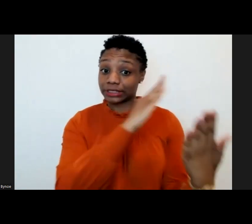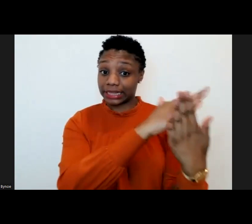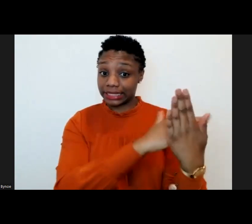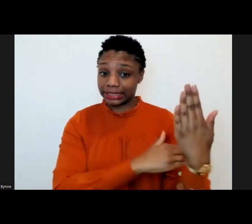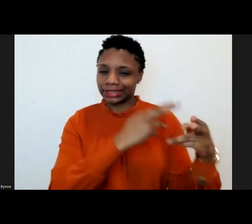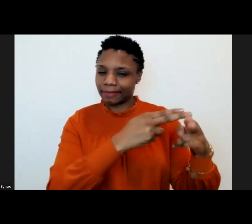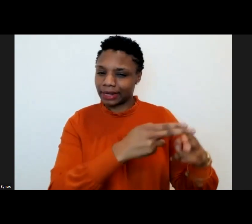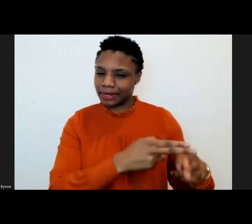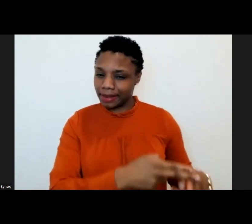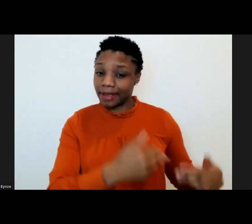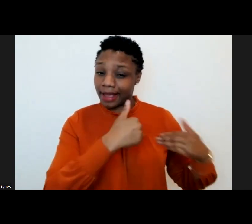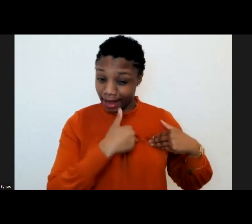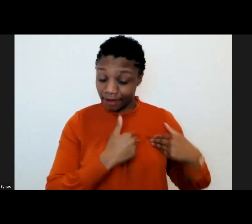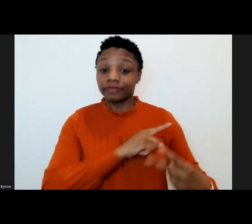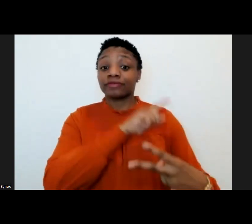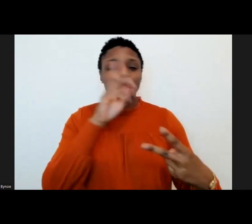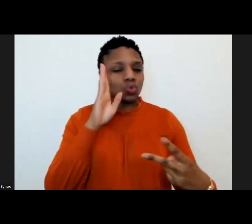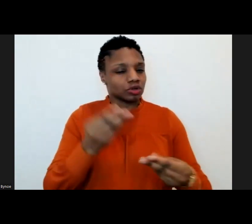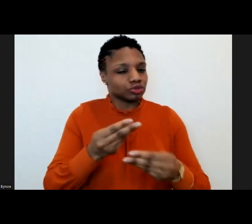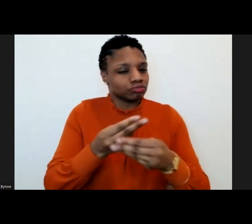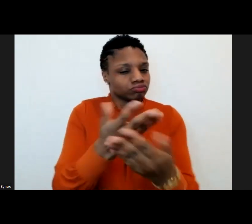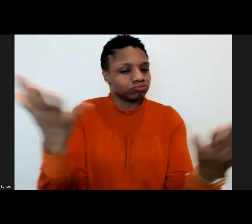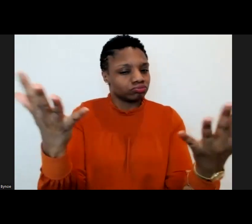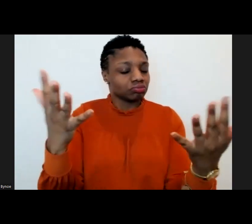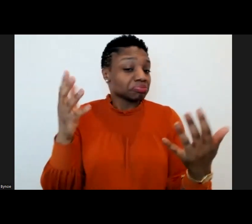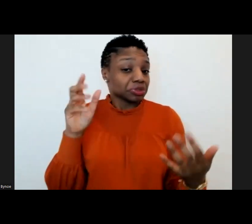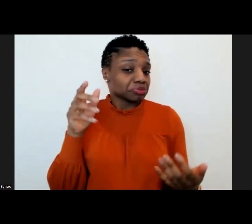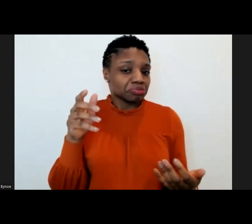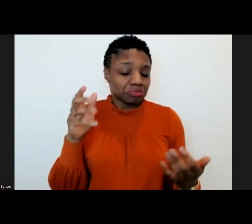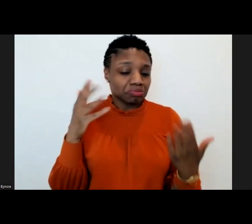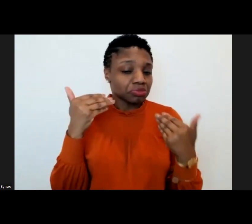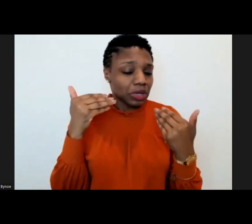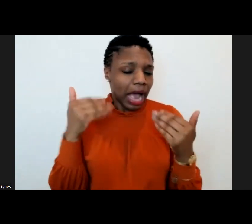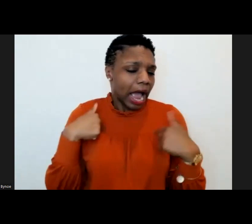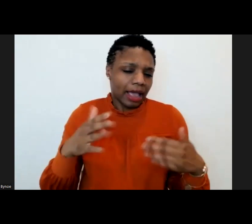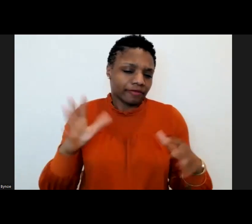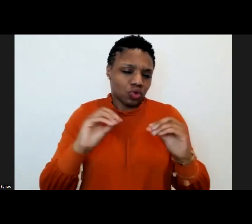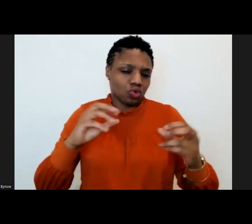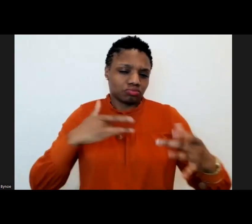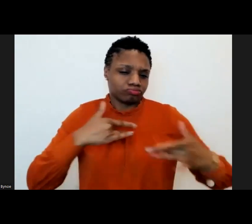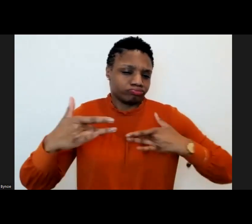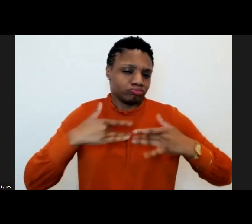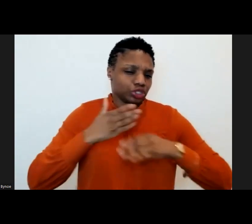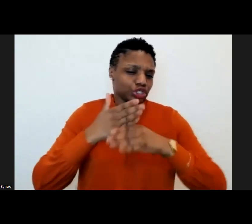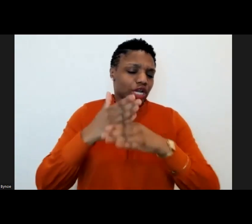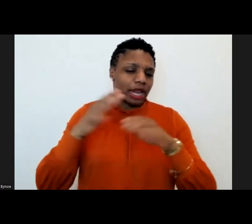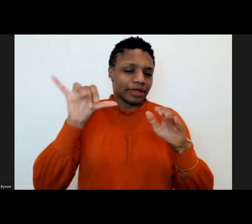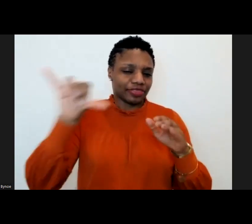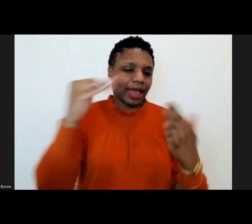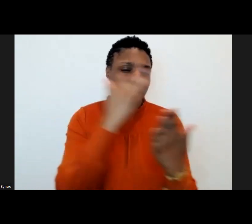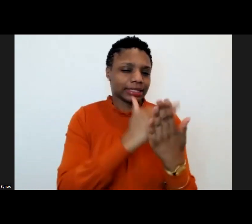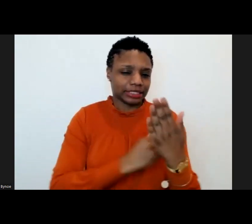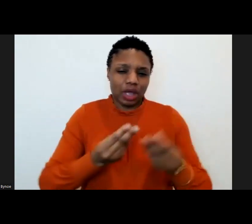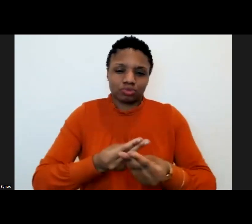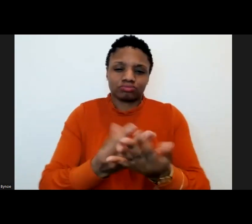information should you choose to do that. There's no concerns about sharing that. So I'll make sure that gets disseminated to this